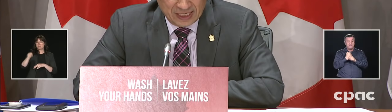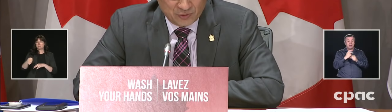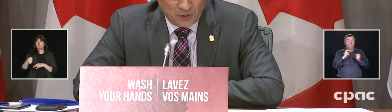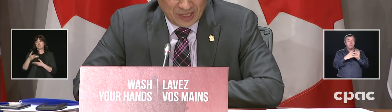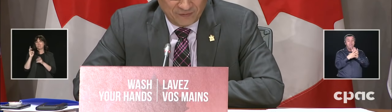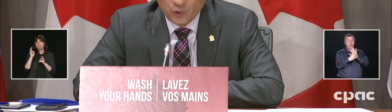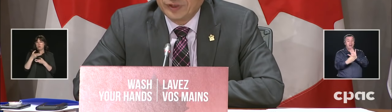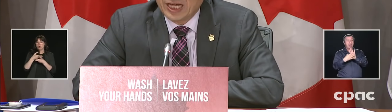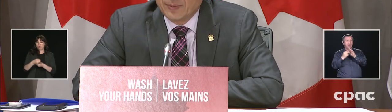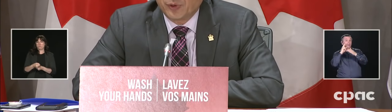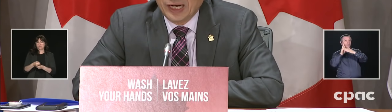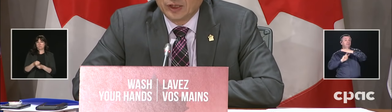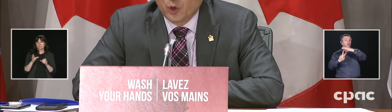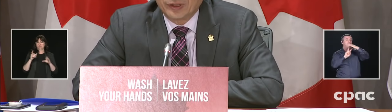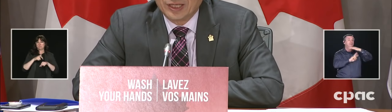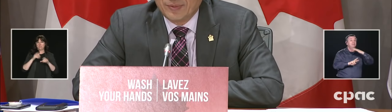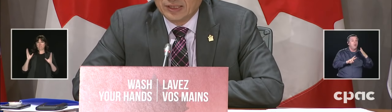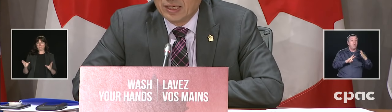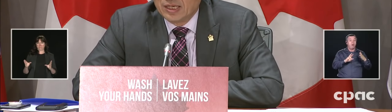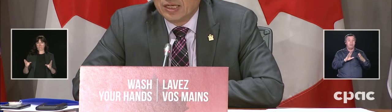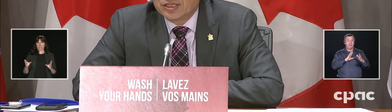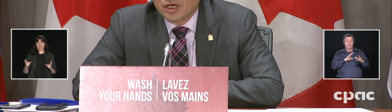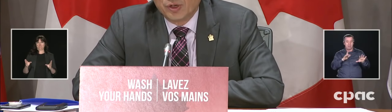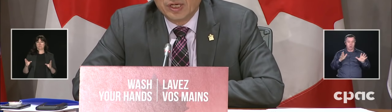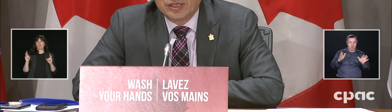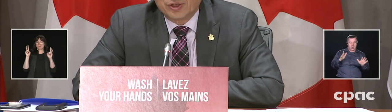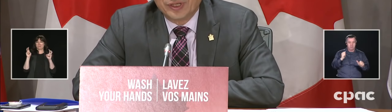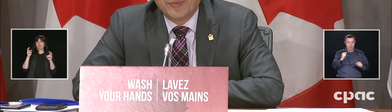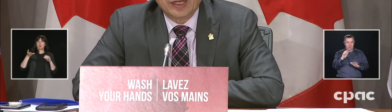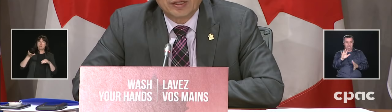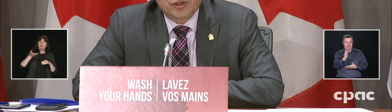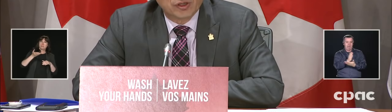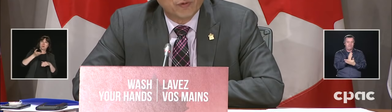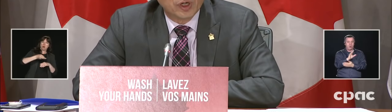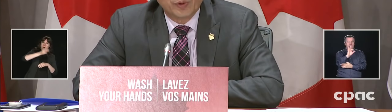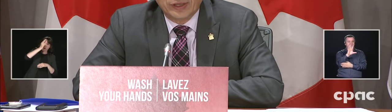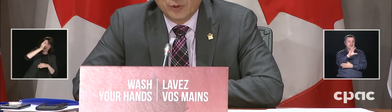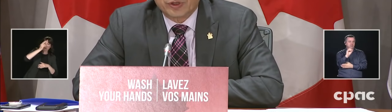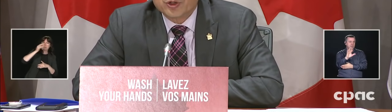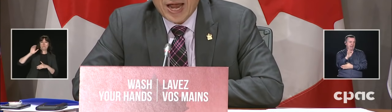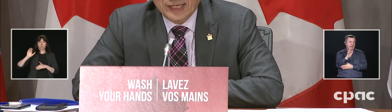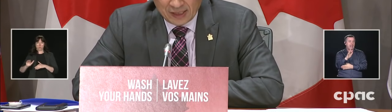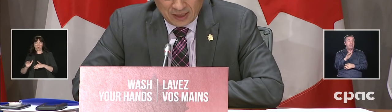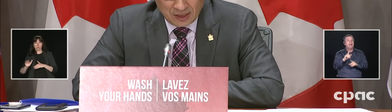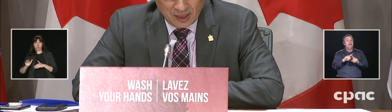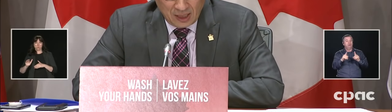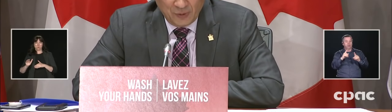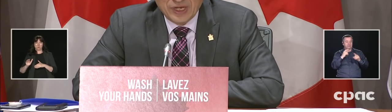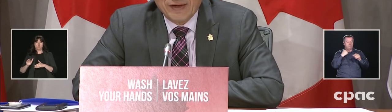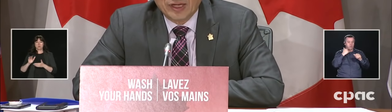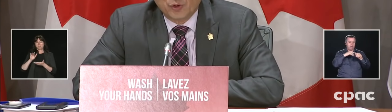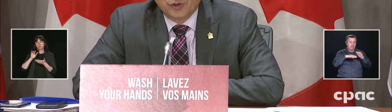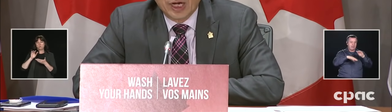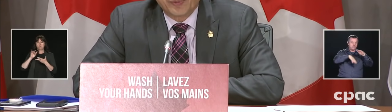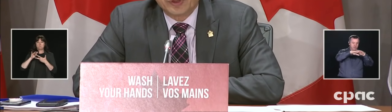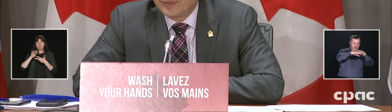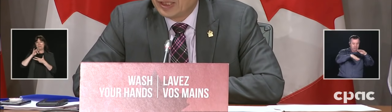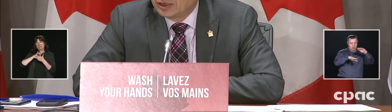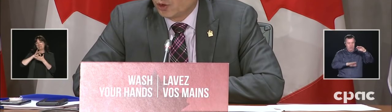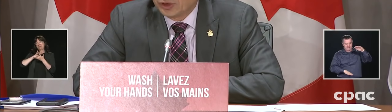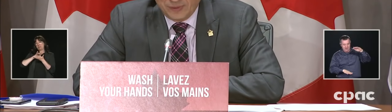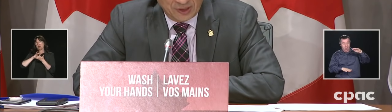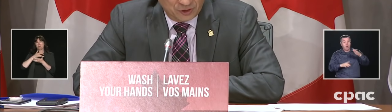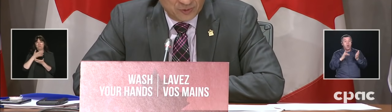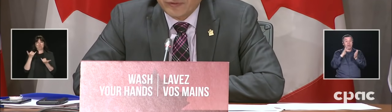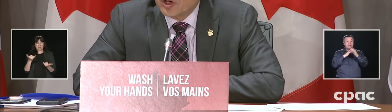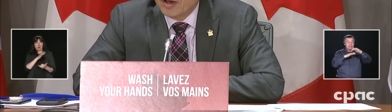you can see that's why we have, quote, the upper and lower limit. And so in the middle is sort of where we think we're tracking, and we have that, quote, upper limit